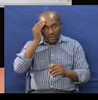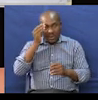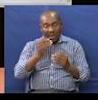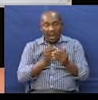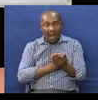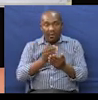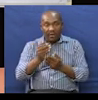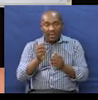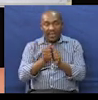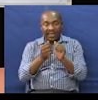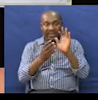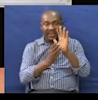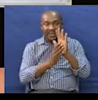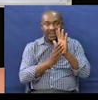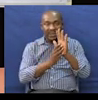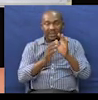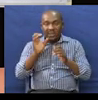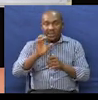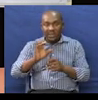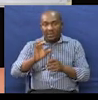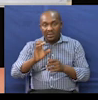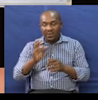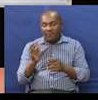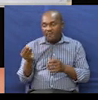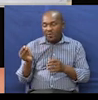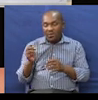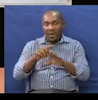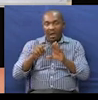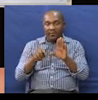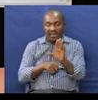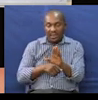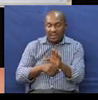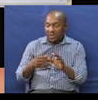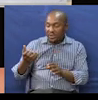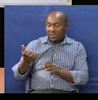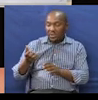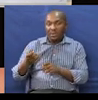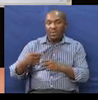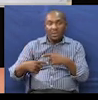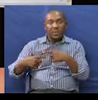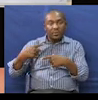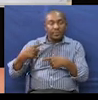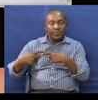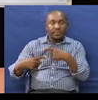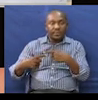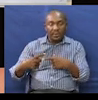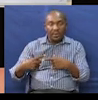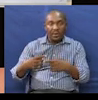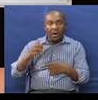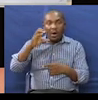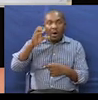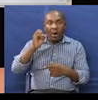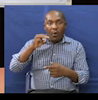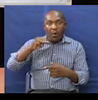century, some few African societies were still practicing communalism in